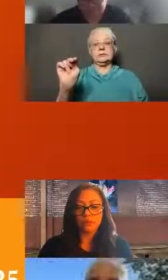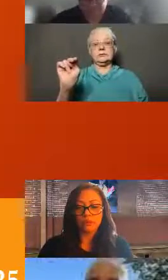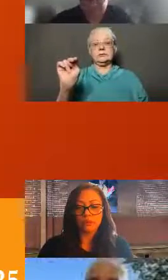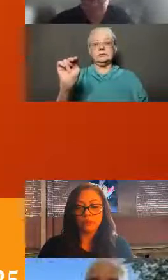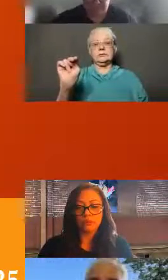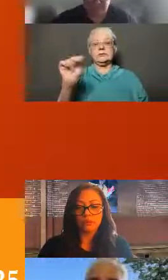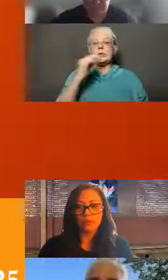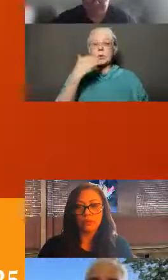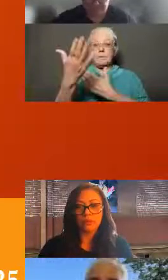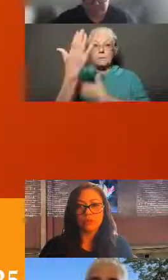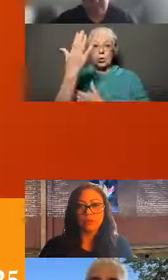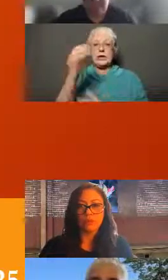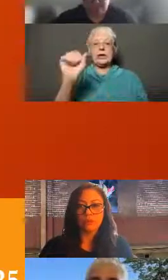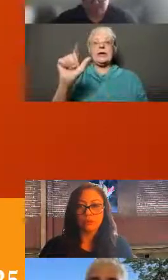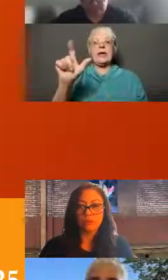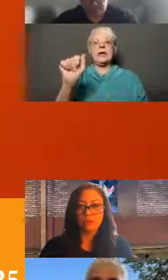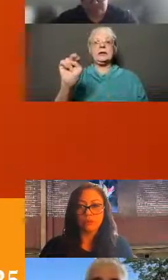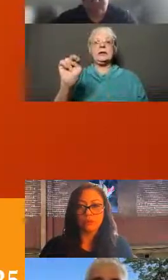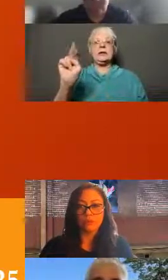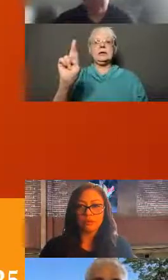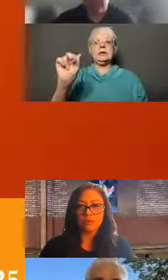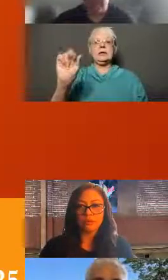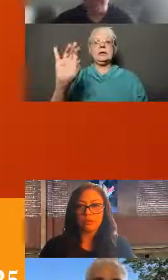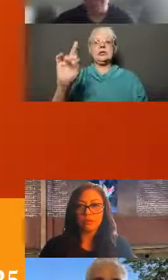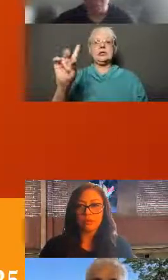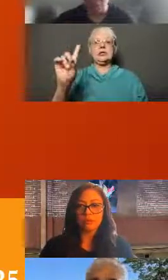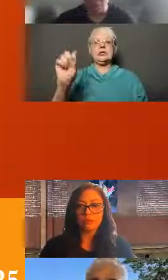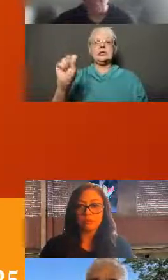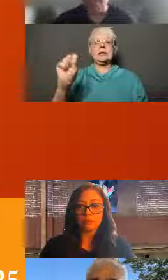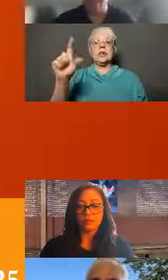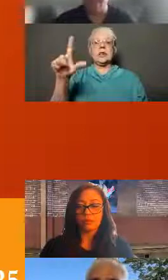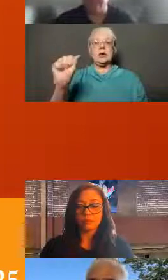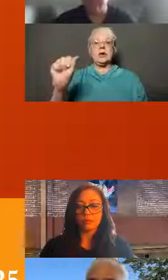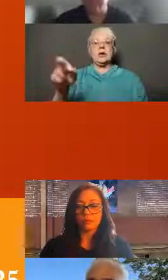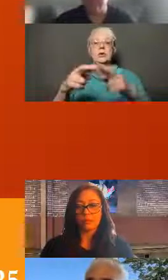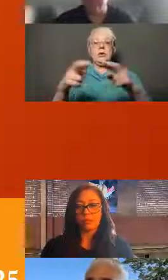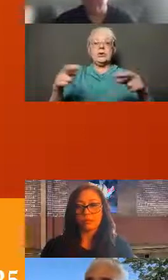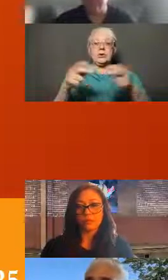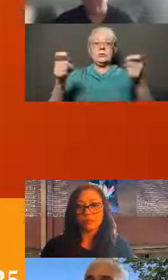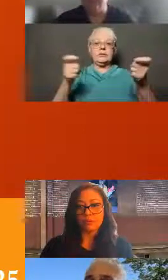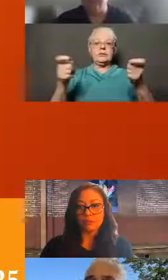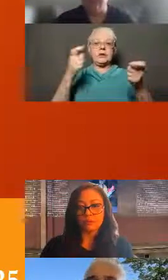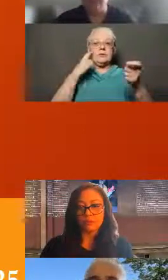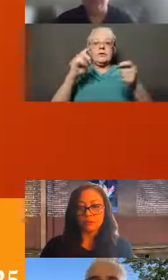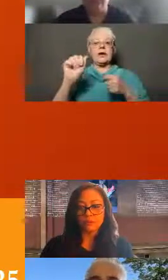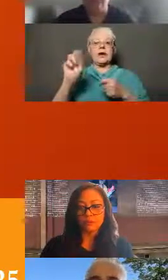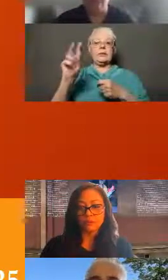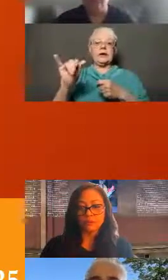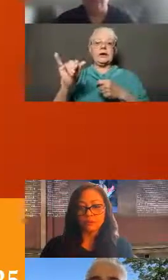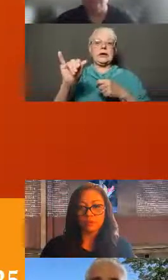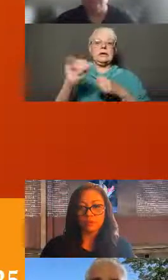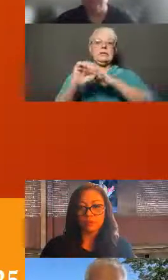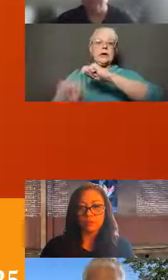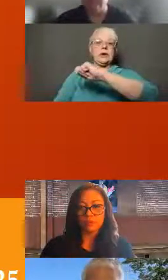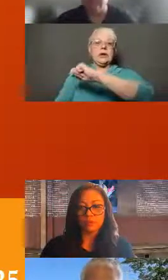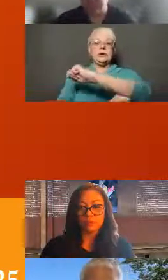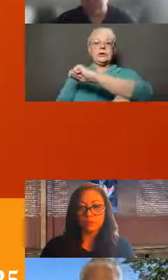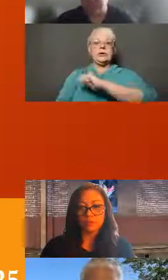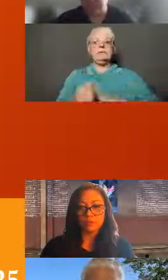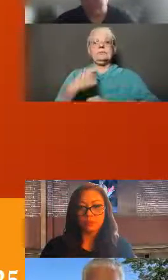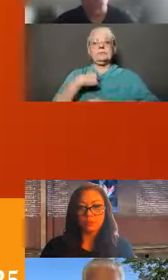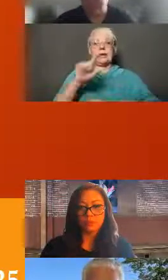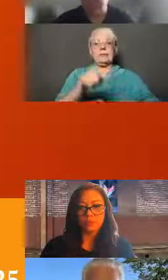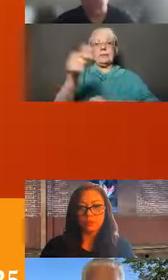morning, Alan Richards. I'm the Los Angeles Regional Administrator for Amity Foundation. And I'll pass it to